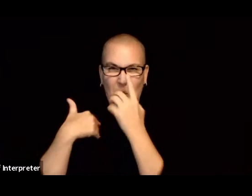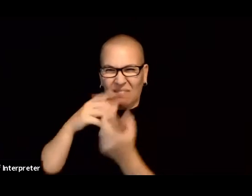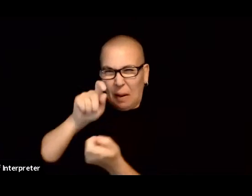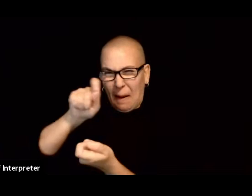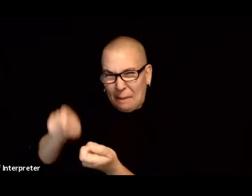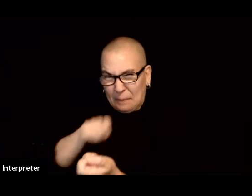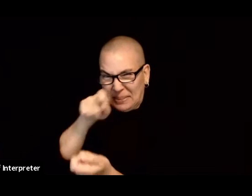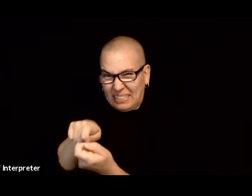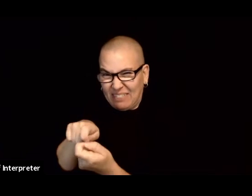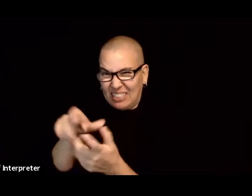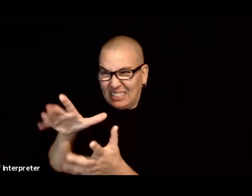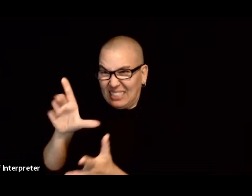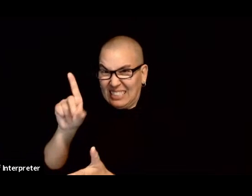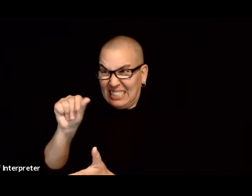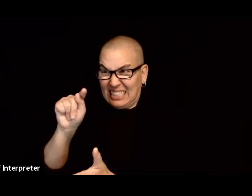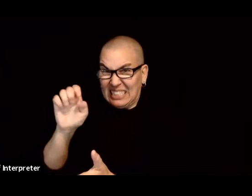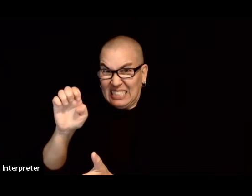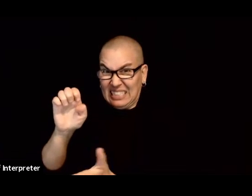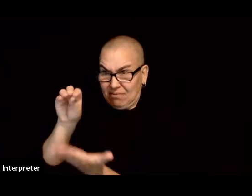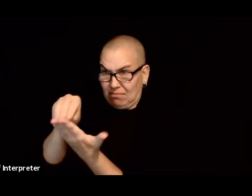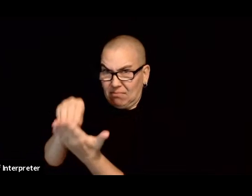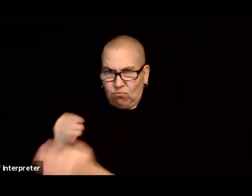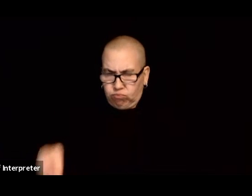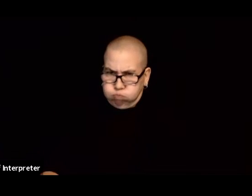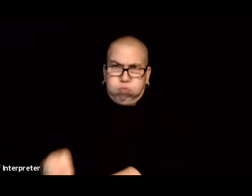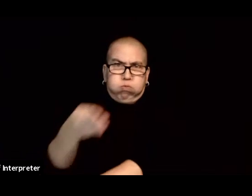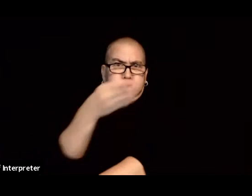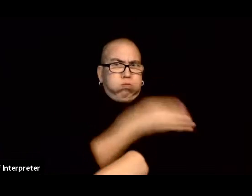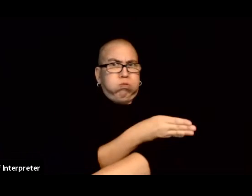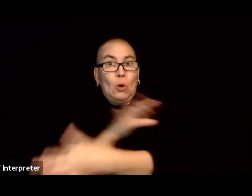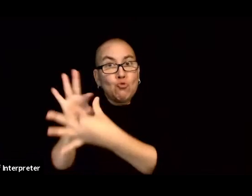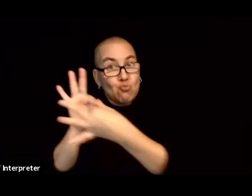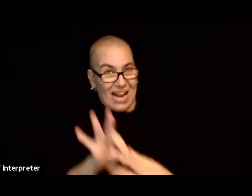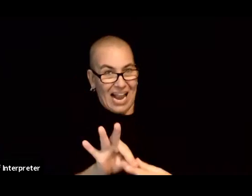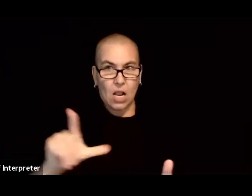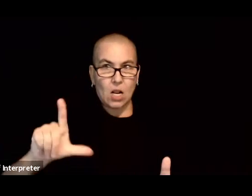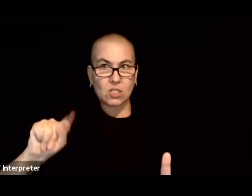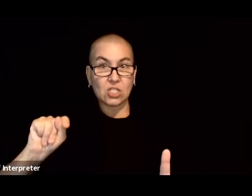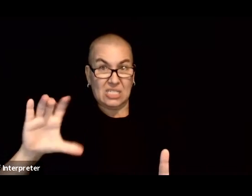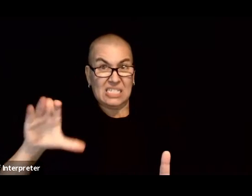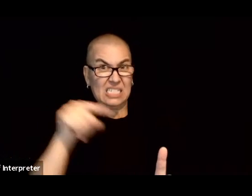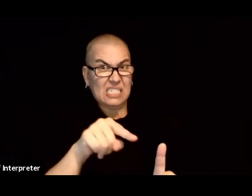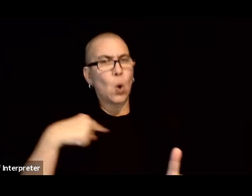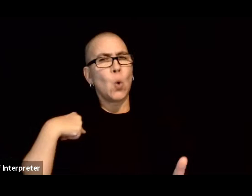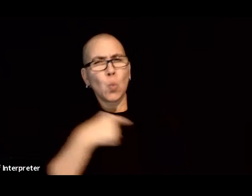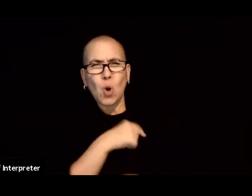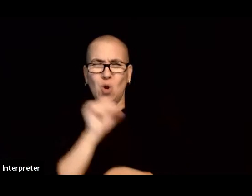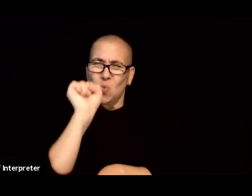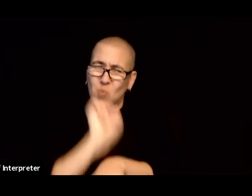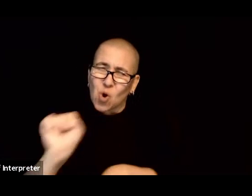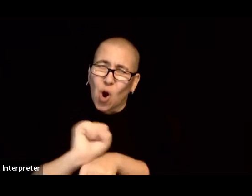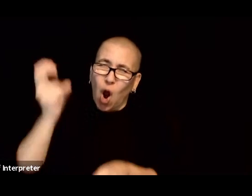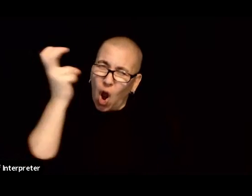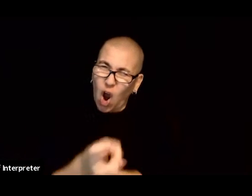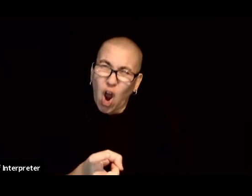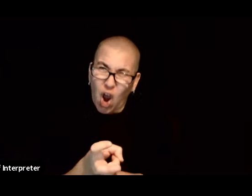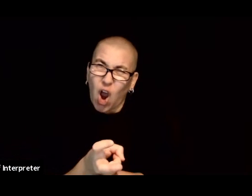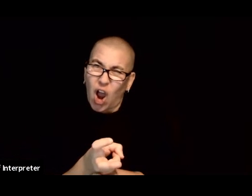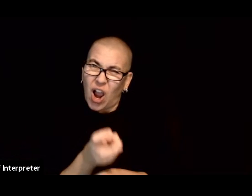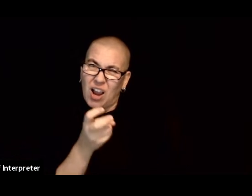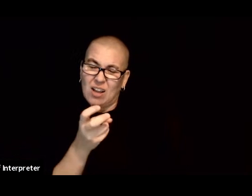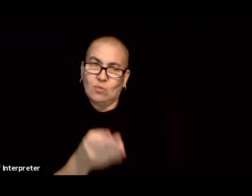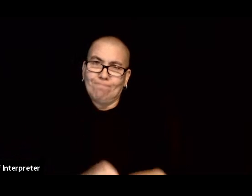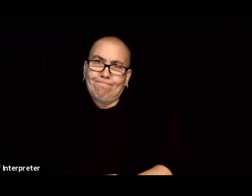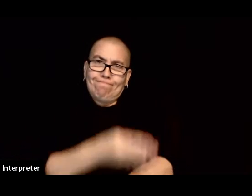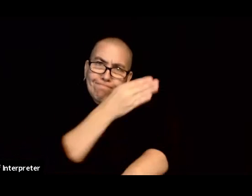care settings have worked really hard, as have we in public health, to increase protections for